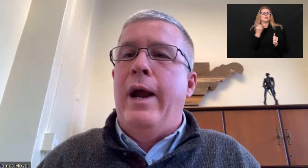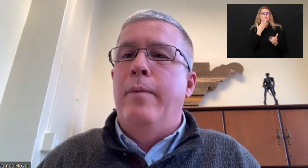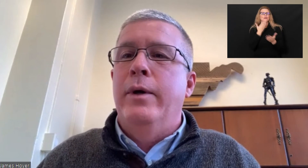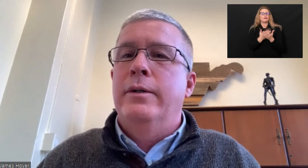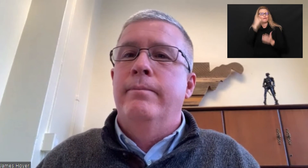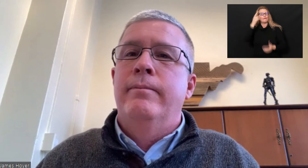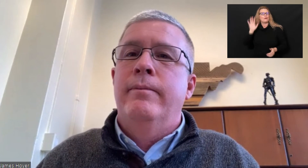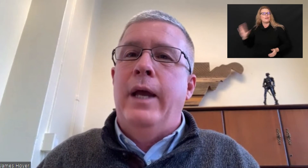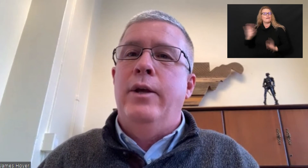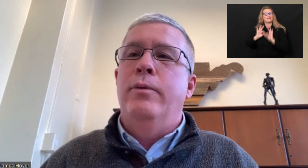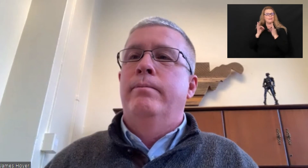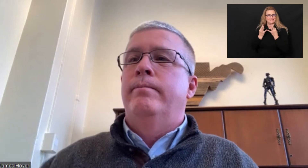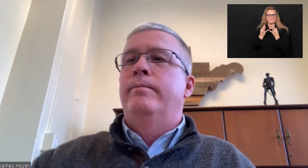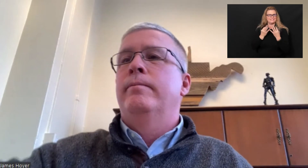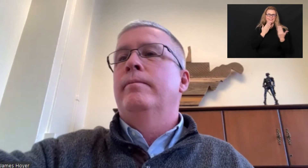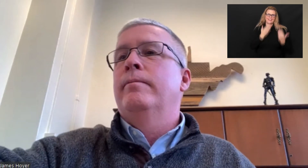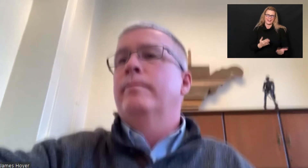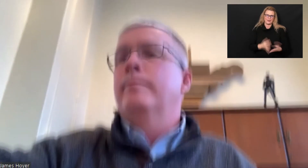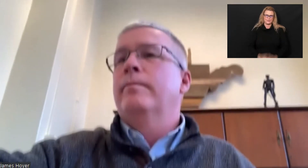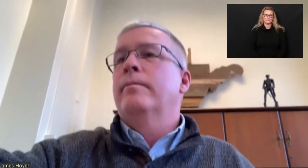their families. Thank you.